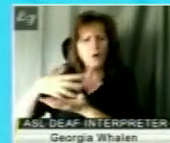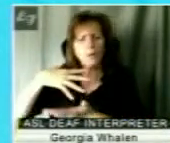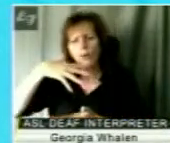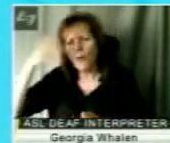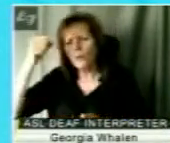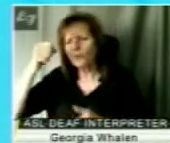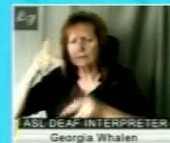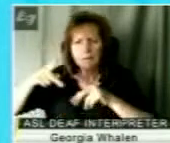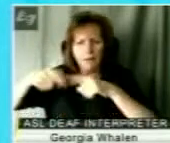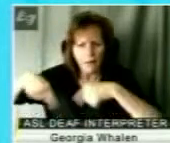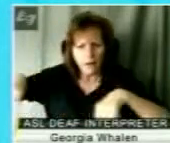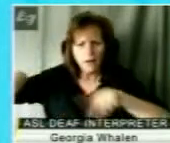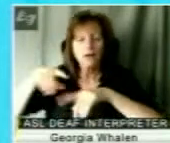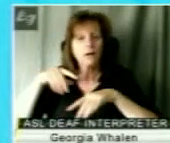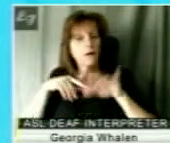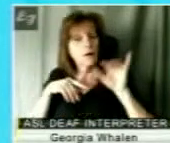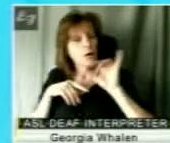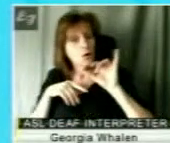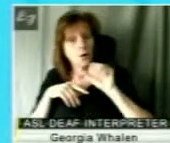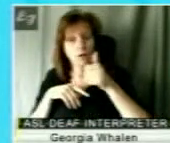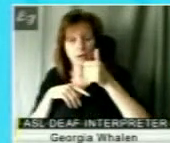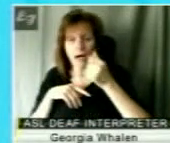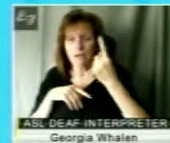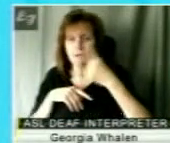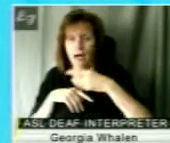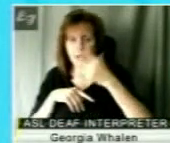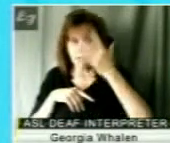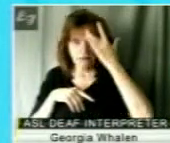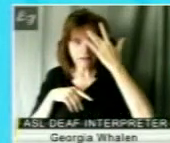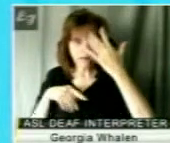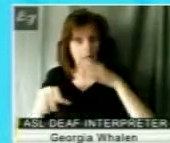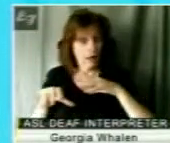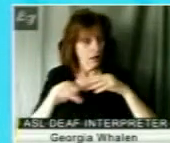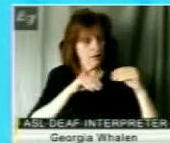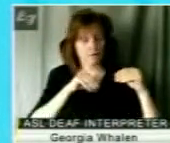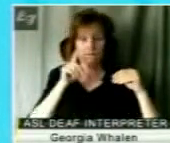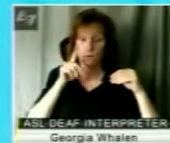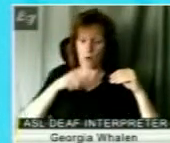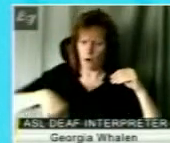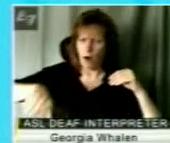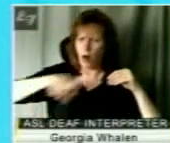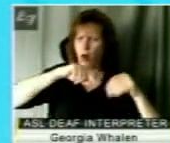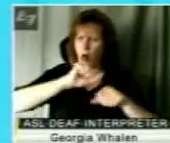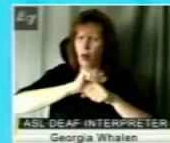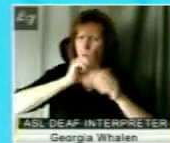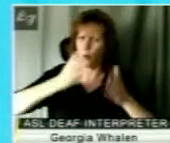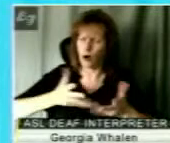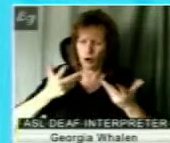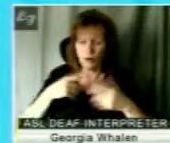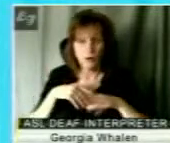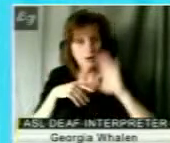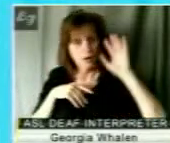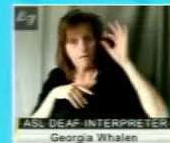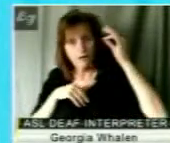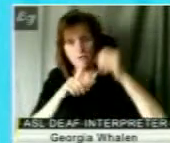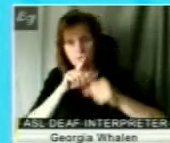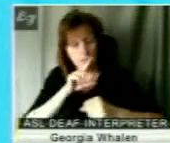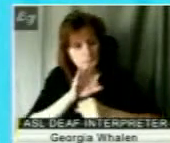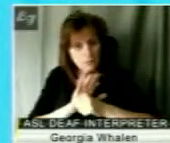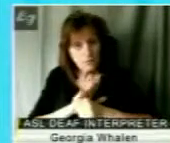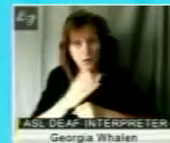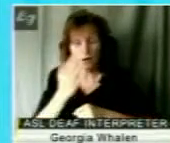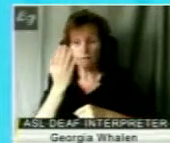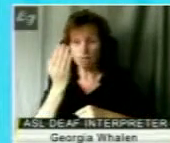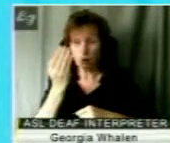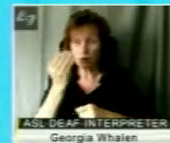support for the 10-day sick leave for workers. So this is the federal government's clearest commitment to date to work with